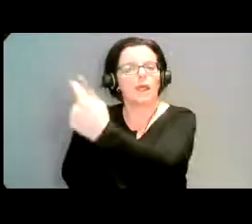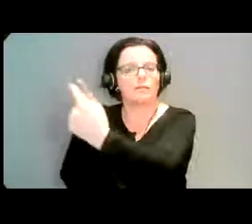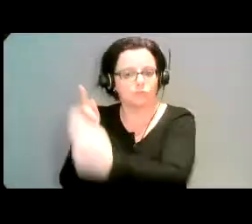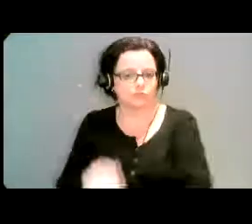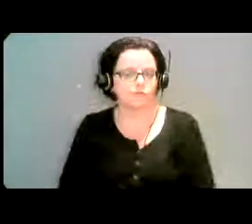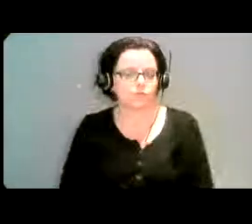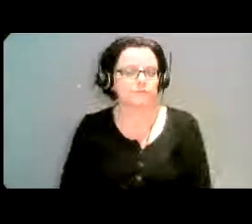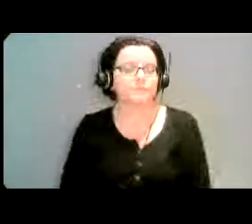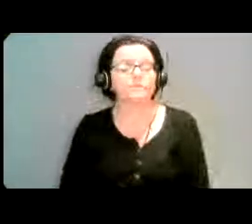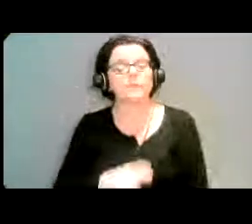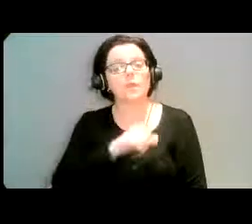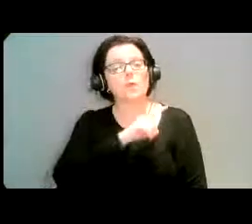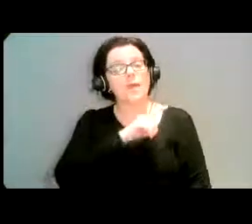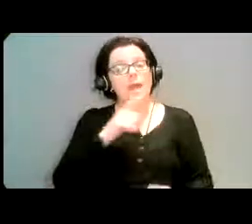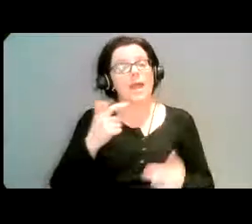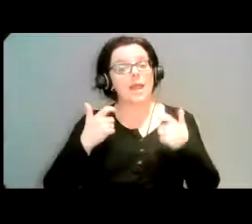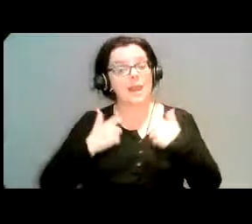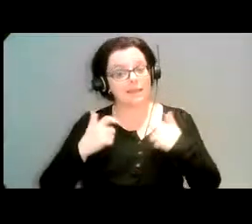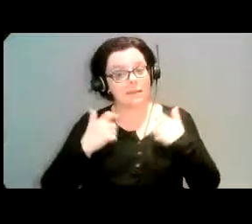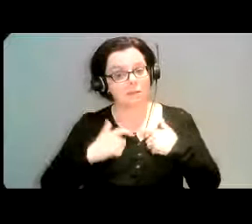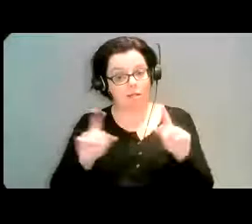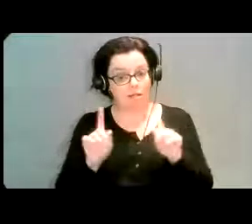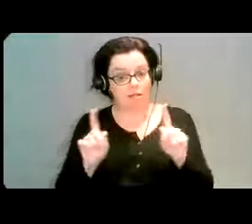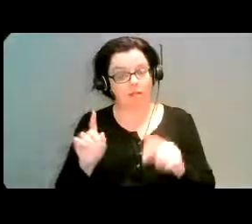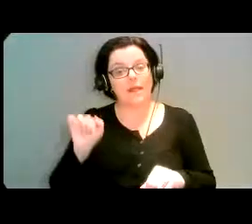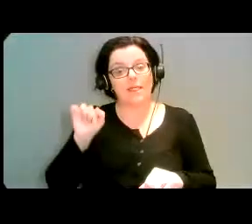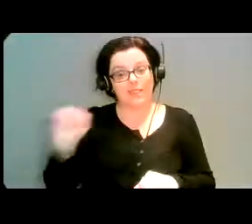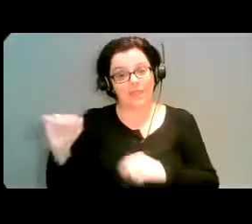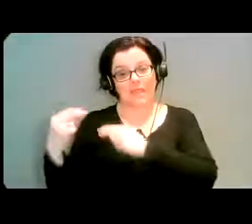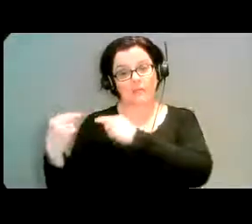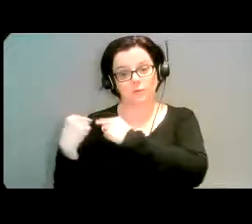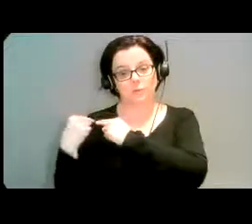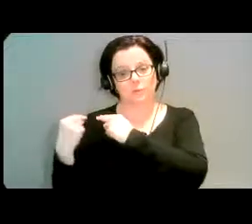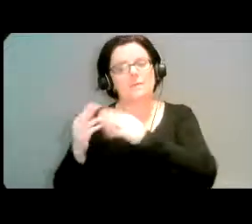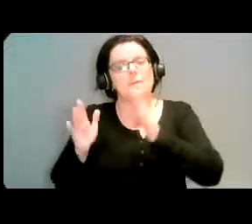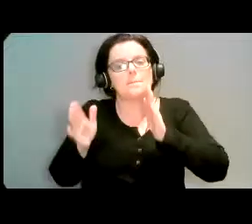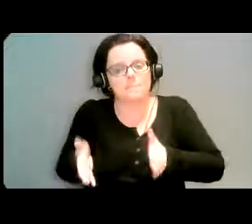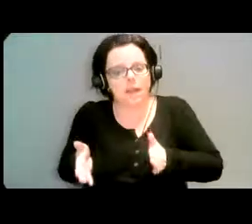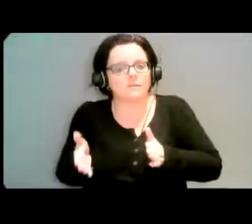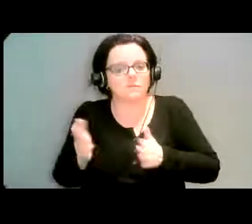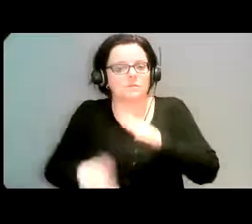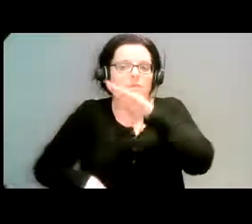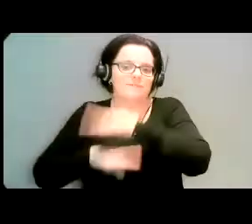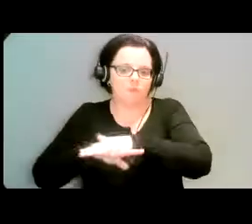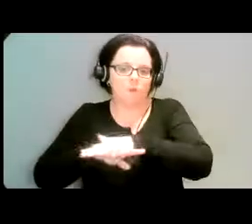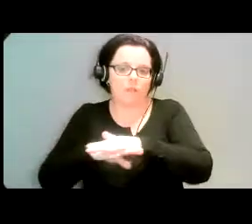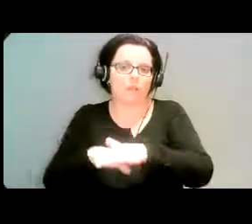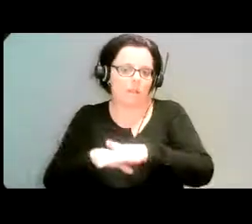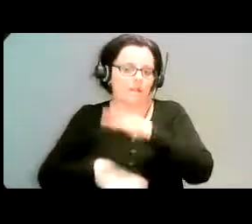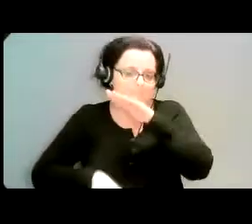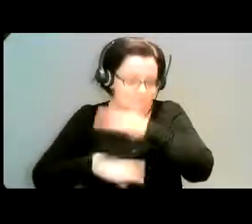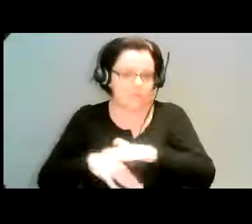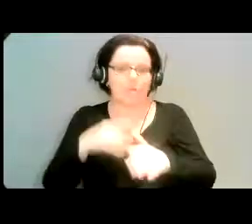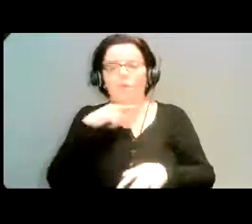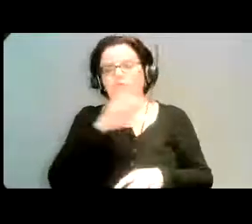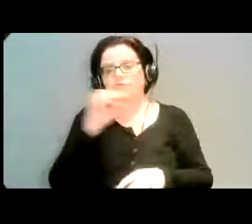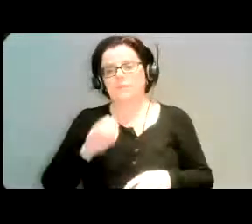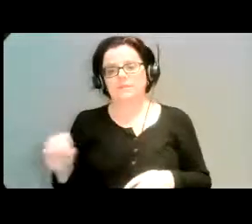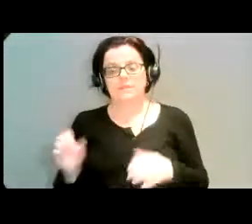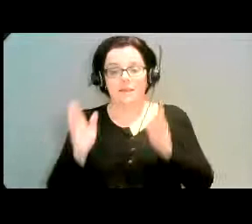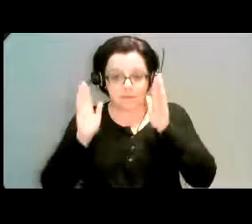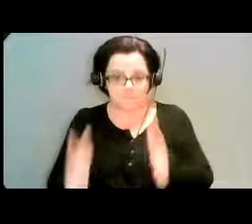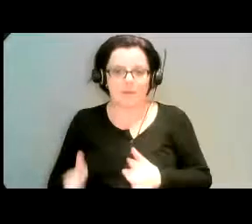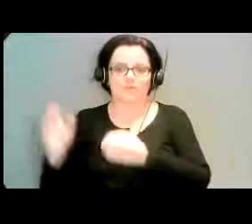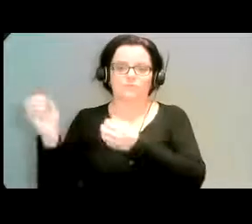from the legal point of view, that duty is more or less kind of absolute duty. They have to make sure needs are